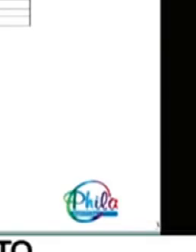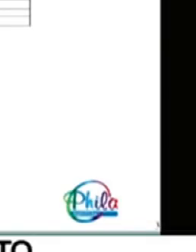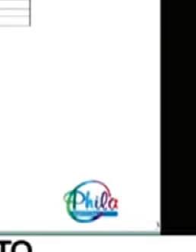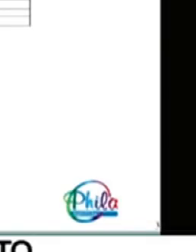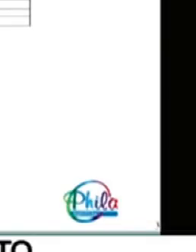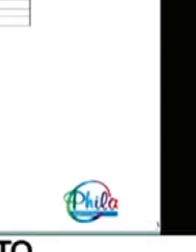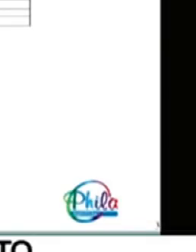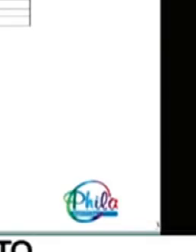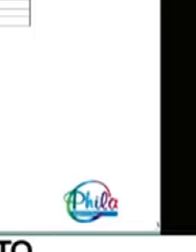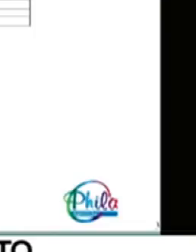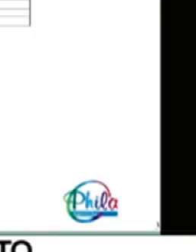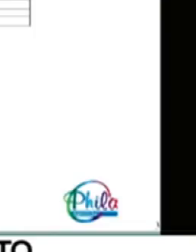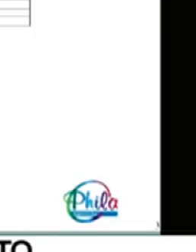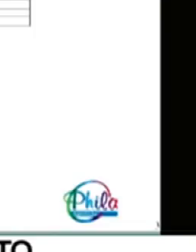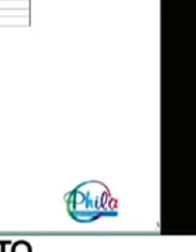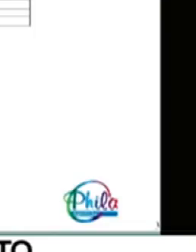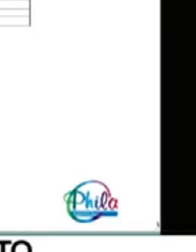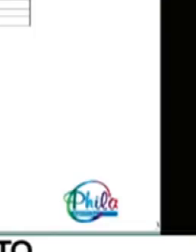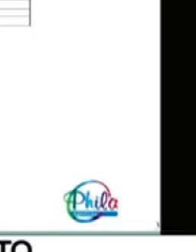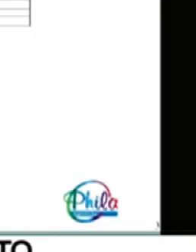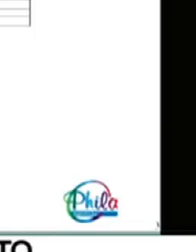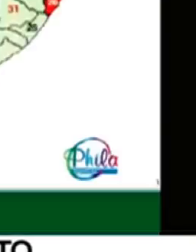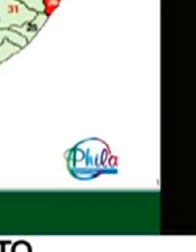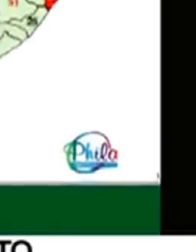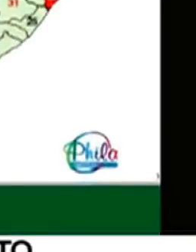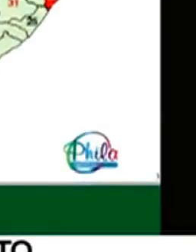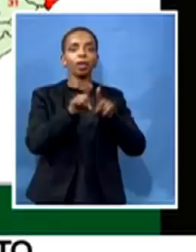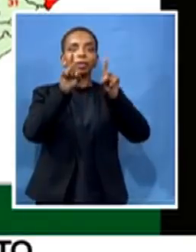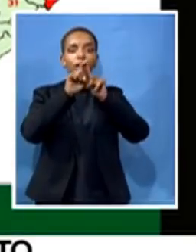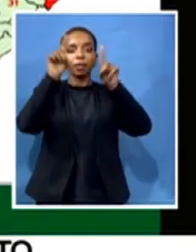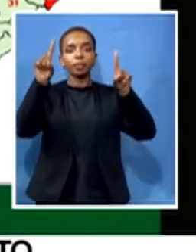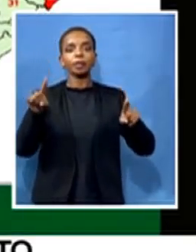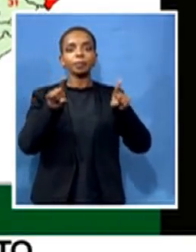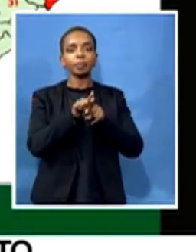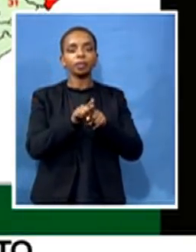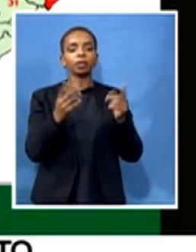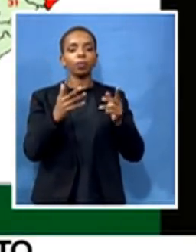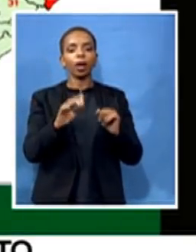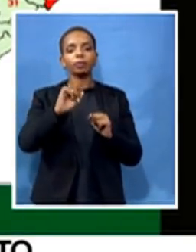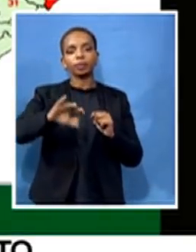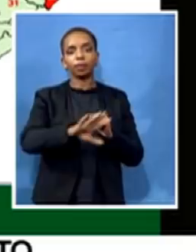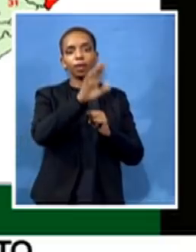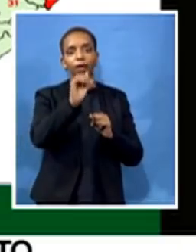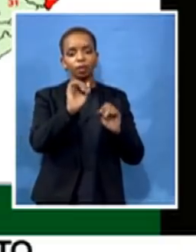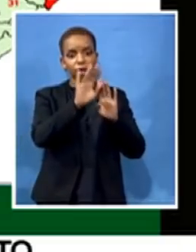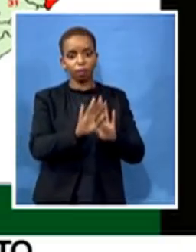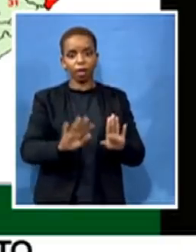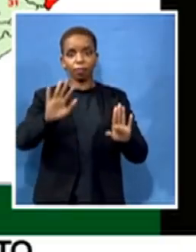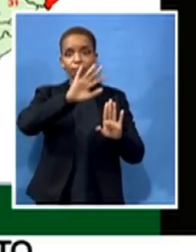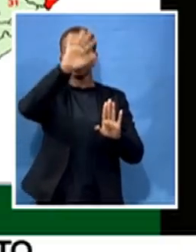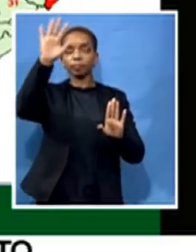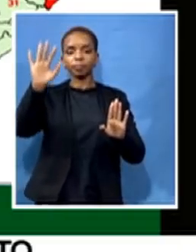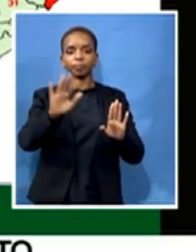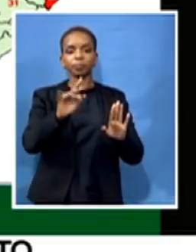Gives you a same picture in terms of the map of the country where the hotspots are, literally in